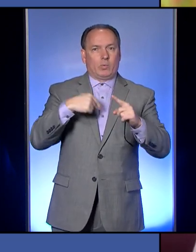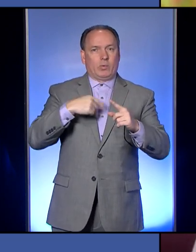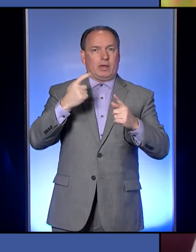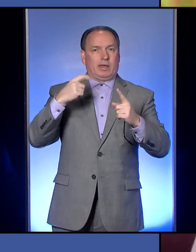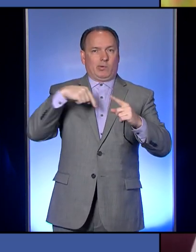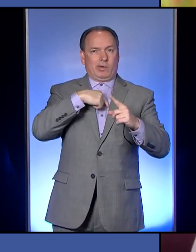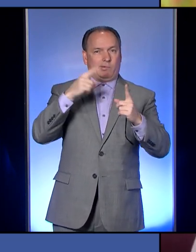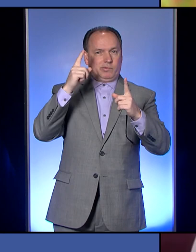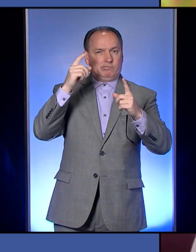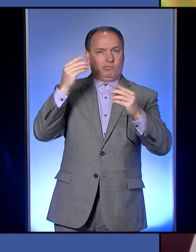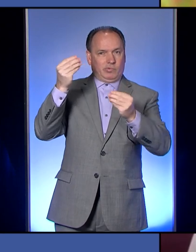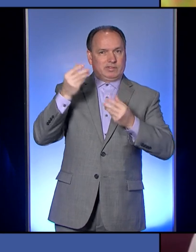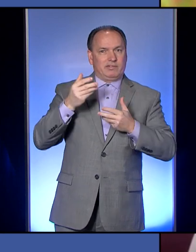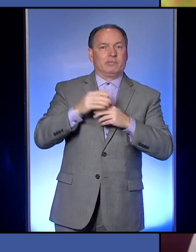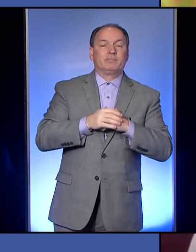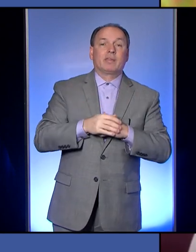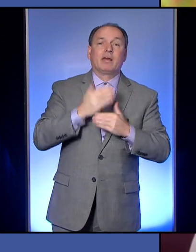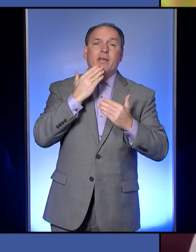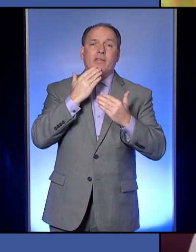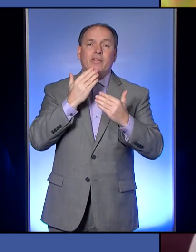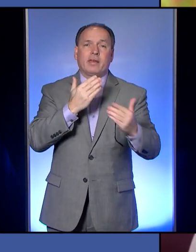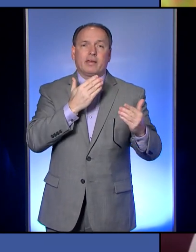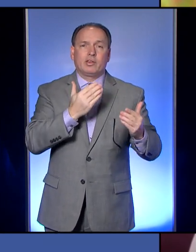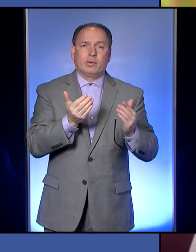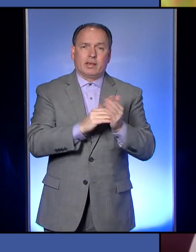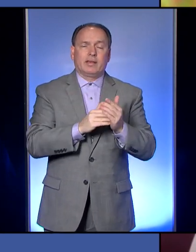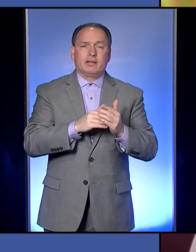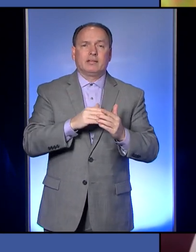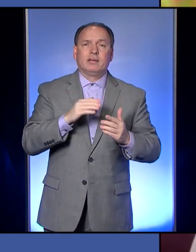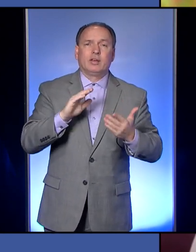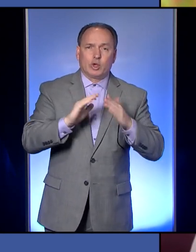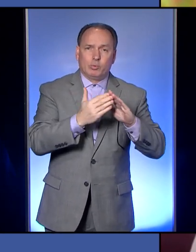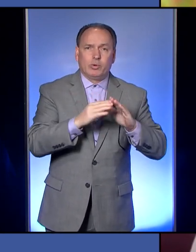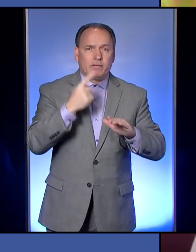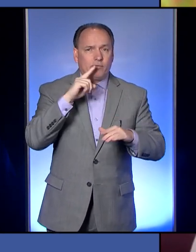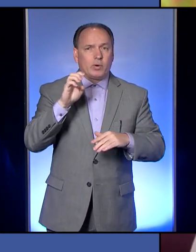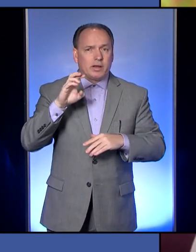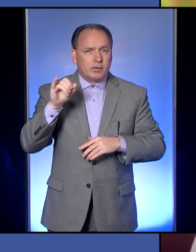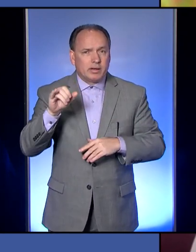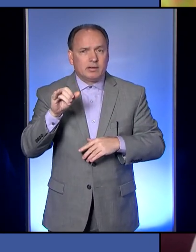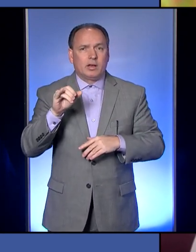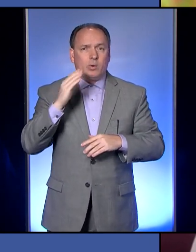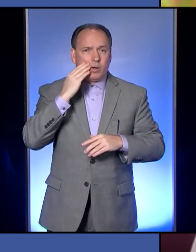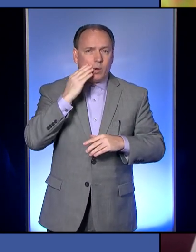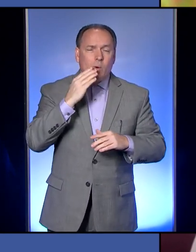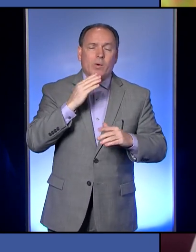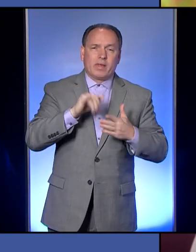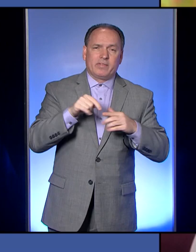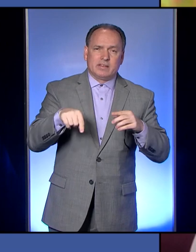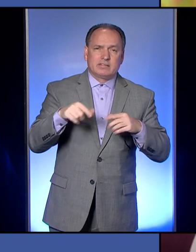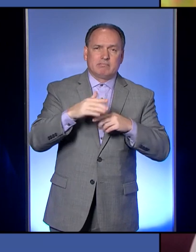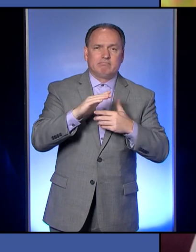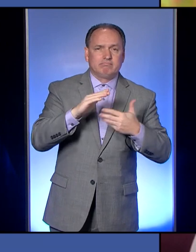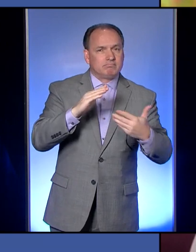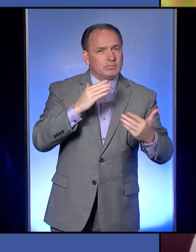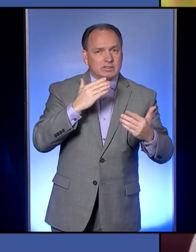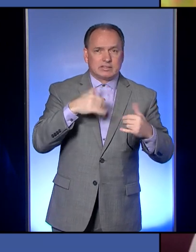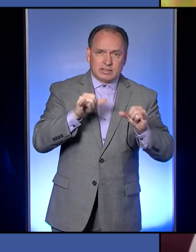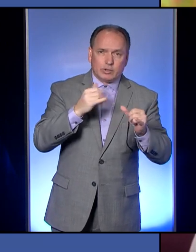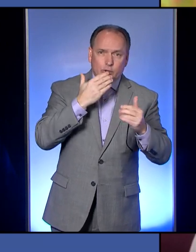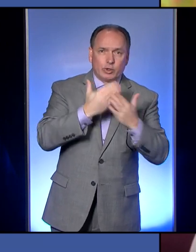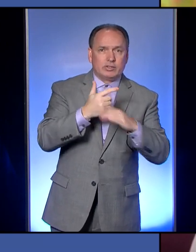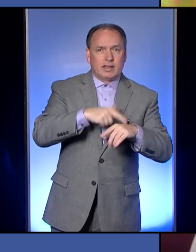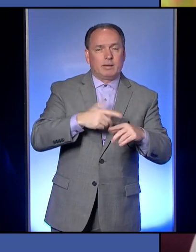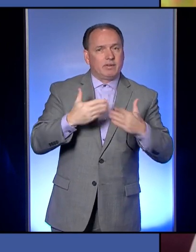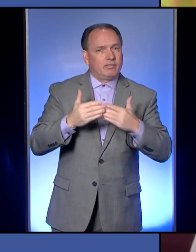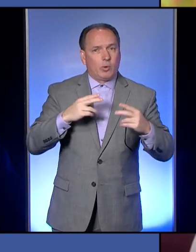want to thank the Erie community. We know this is a holiday weekend for some, and we stress the importance of continuing to social distance to